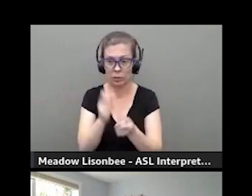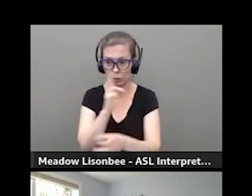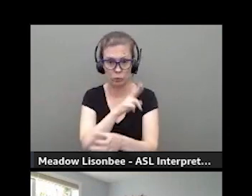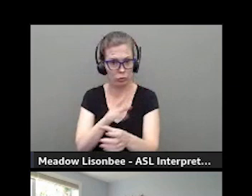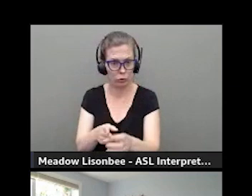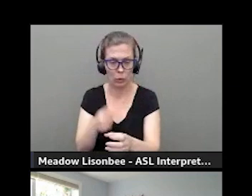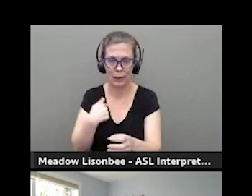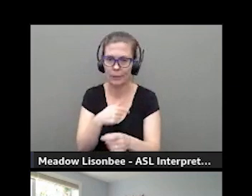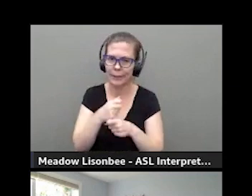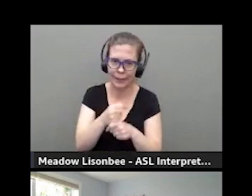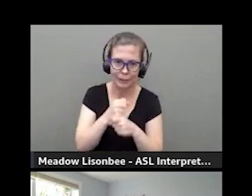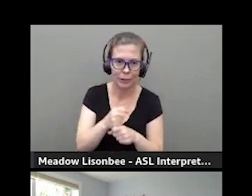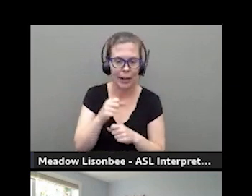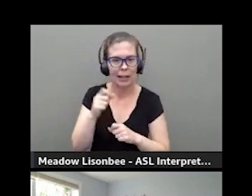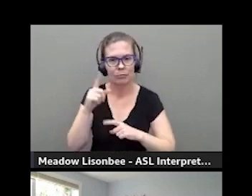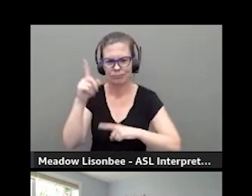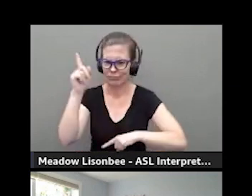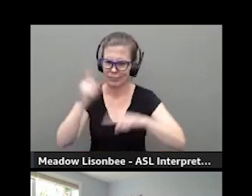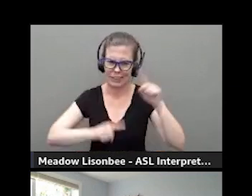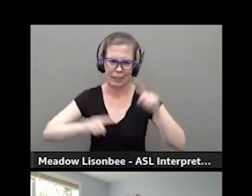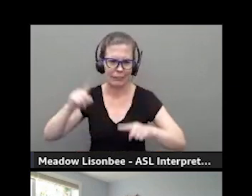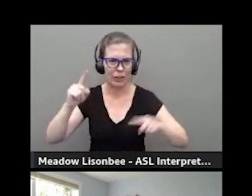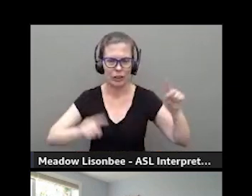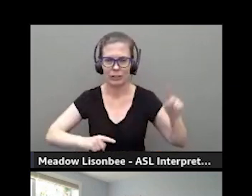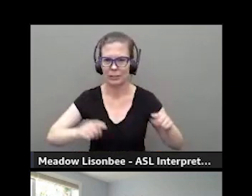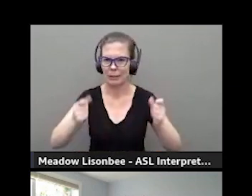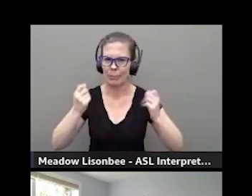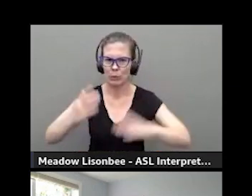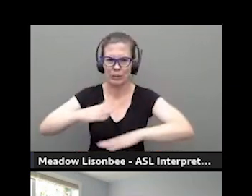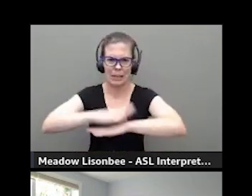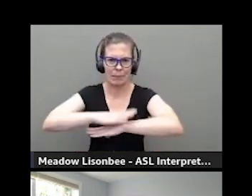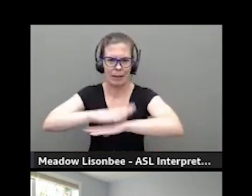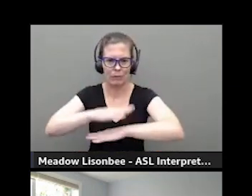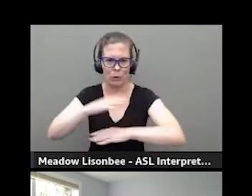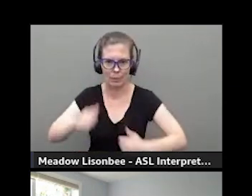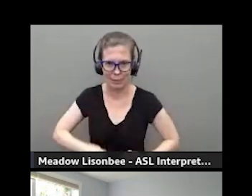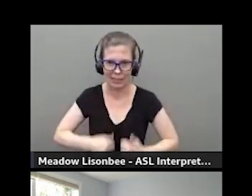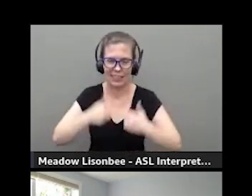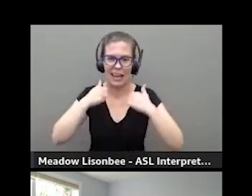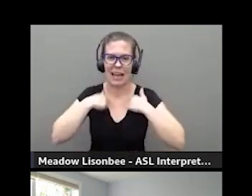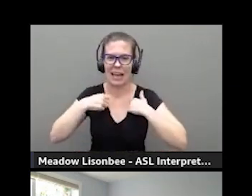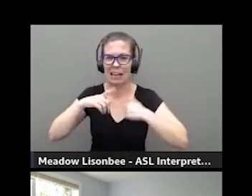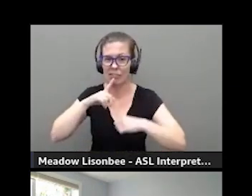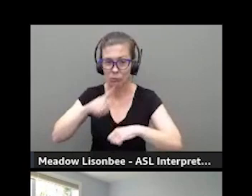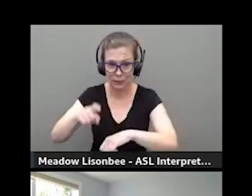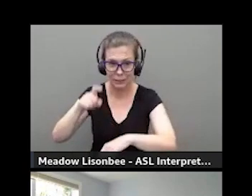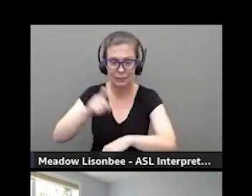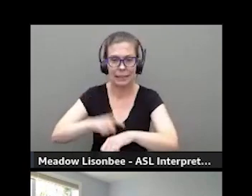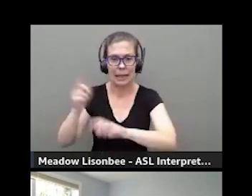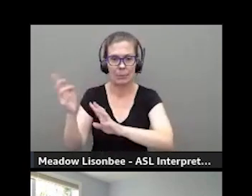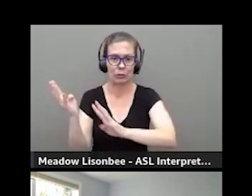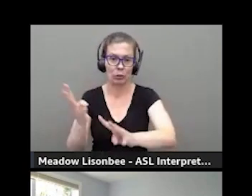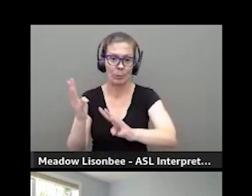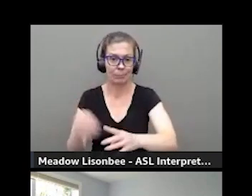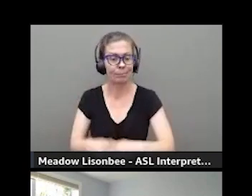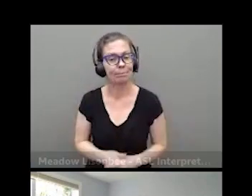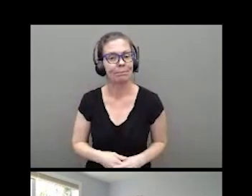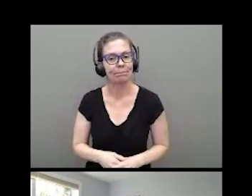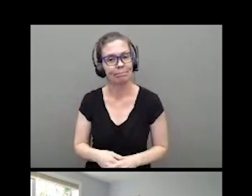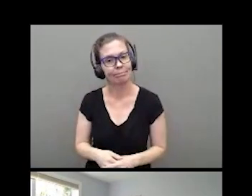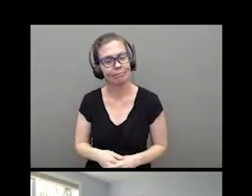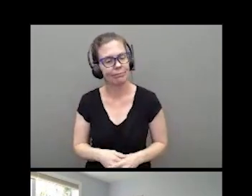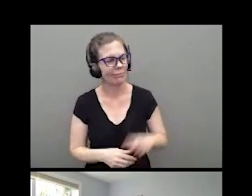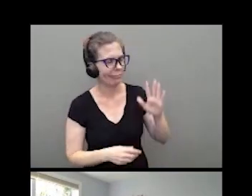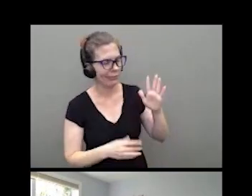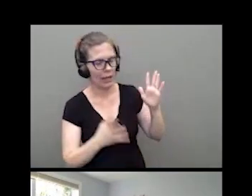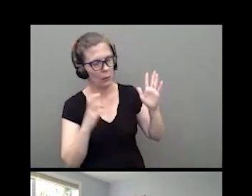we can create very diverse and multi-platform live. Real-time streaming. I just